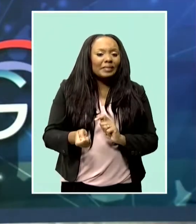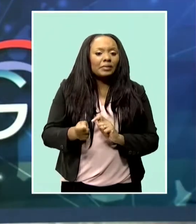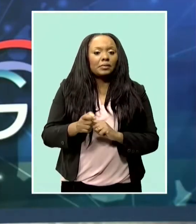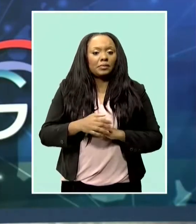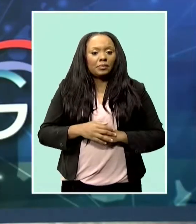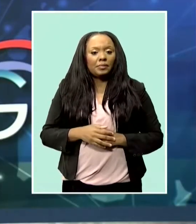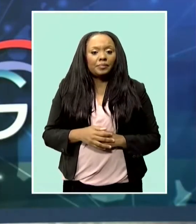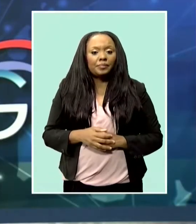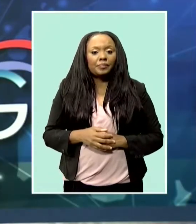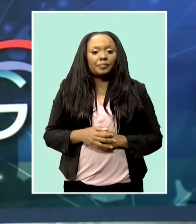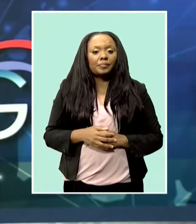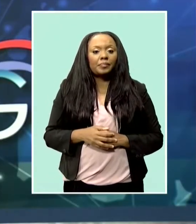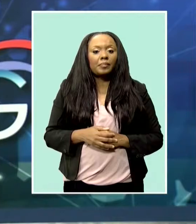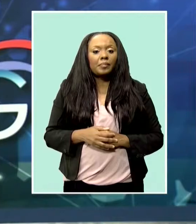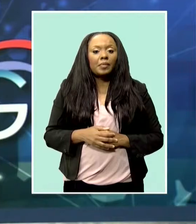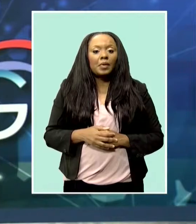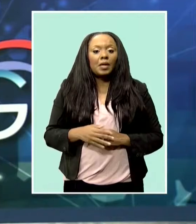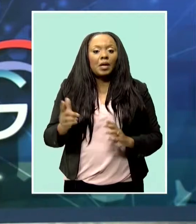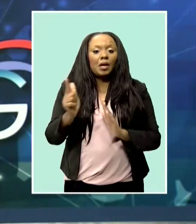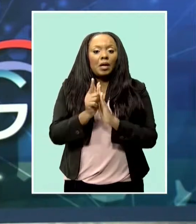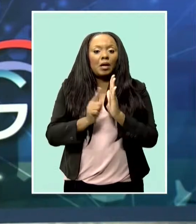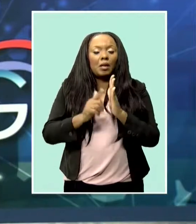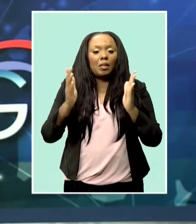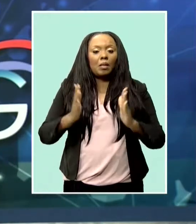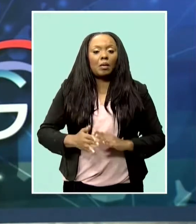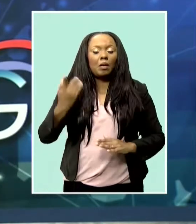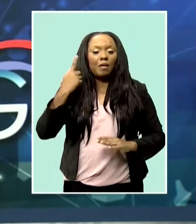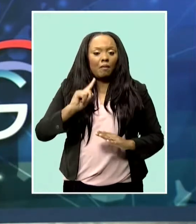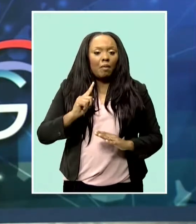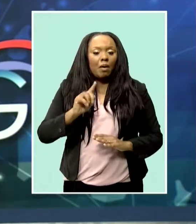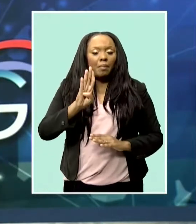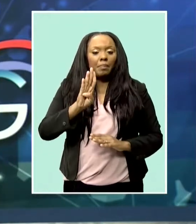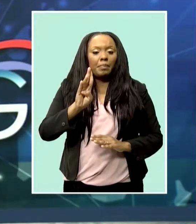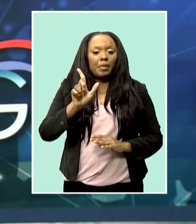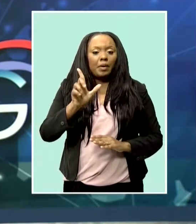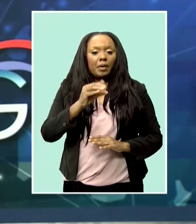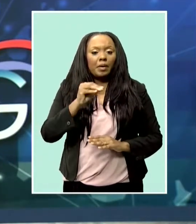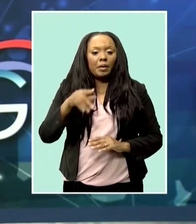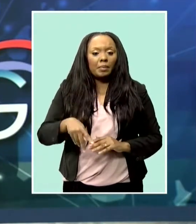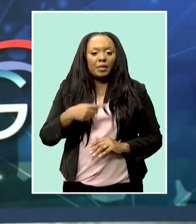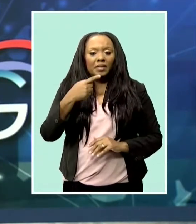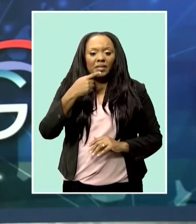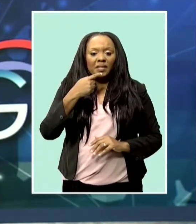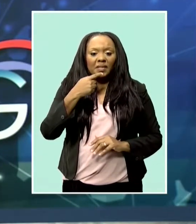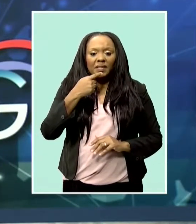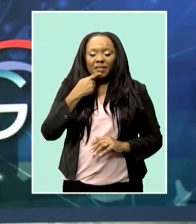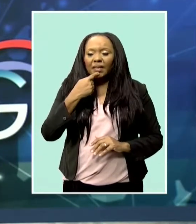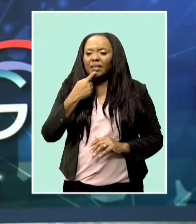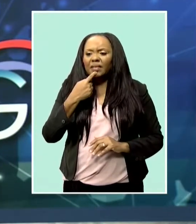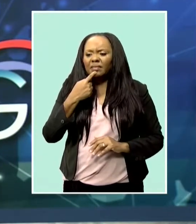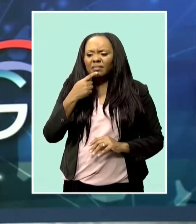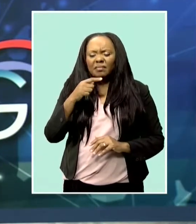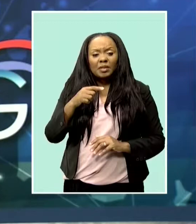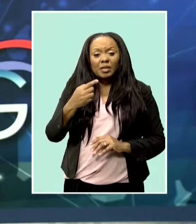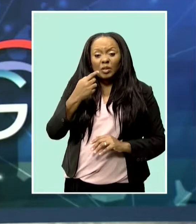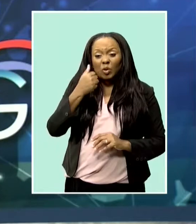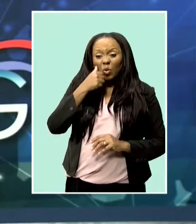Objecting to the motion, attorney for the power company, King's Counsel Roman Allen, said the Watson-Simpson motion has no